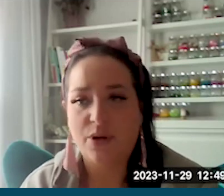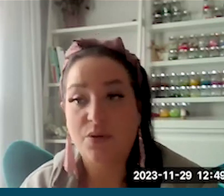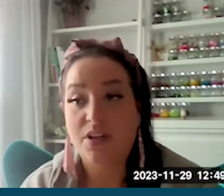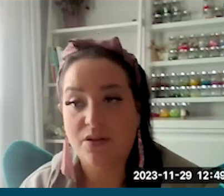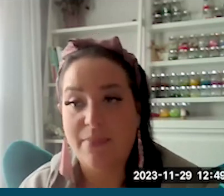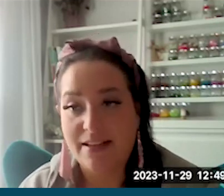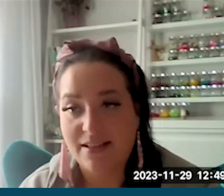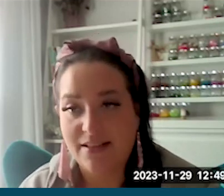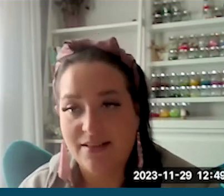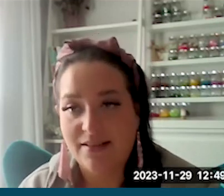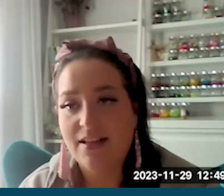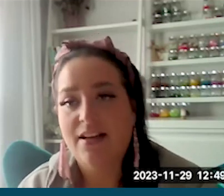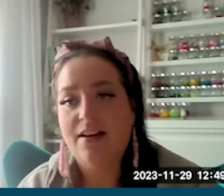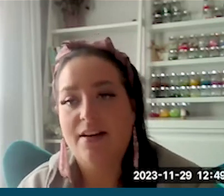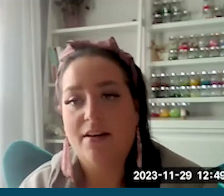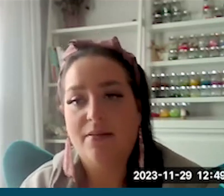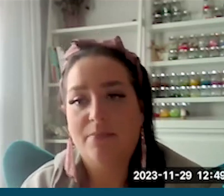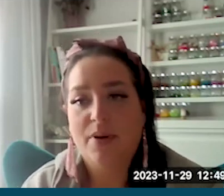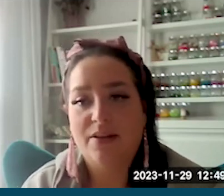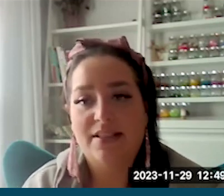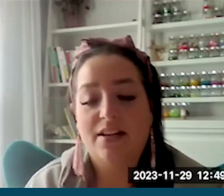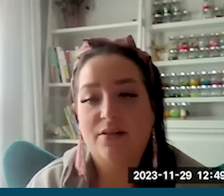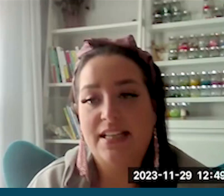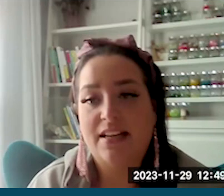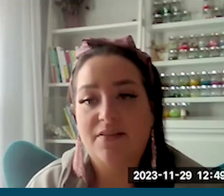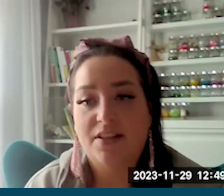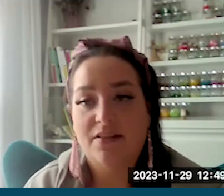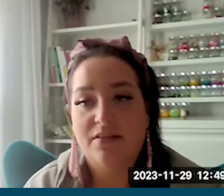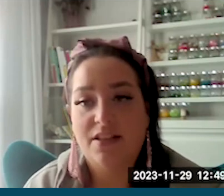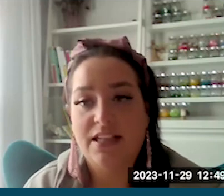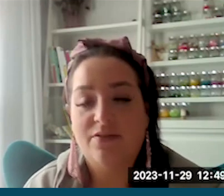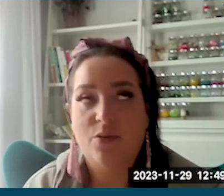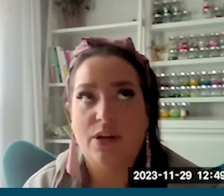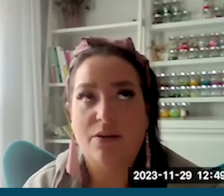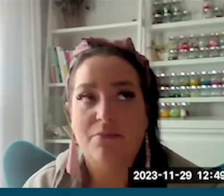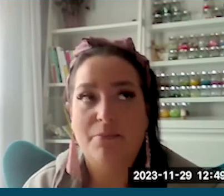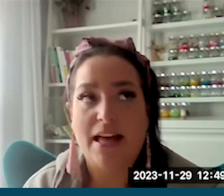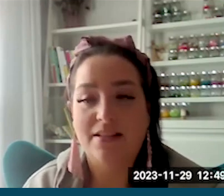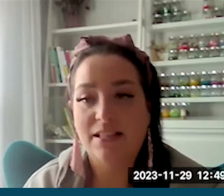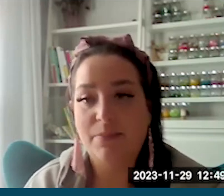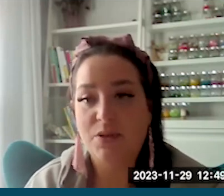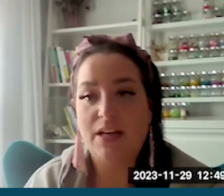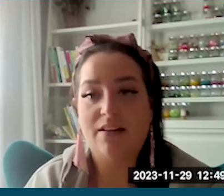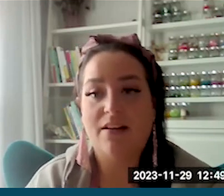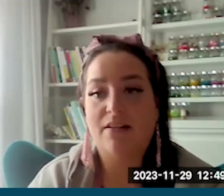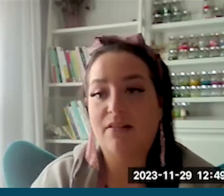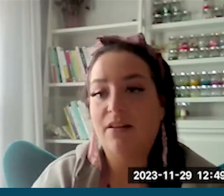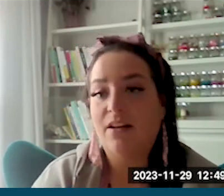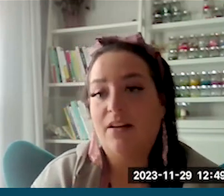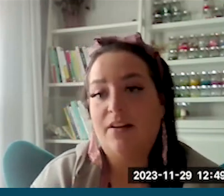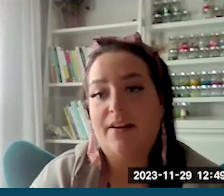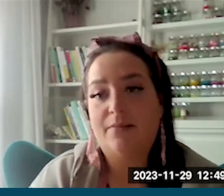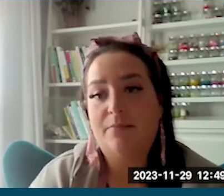respect for traditional medicines, whether it's the understanding of the need for balance between